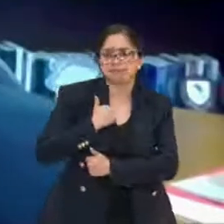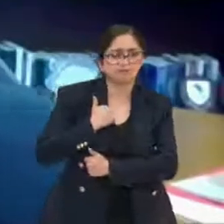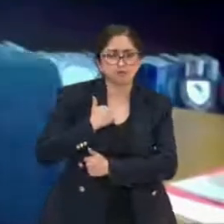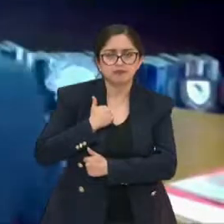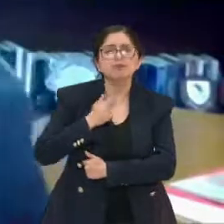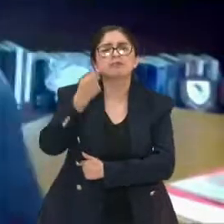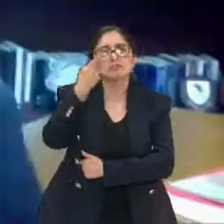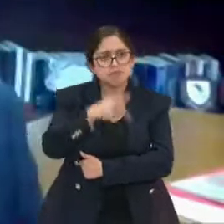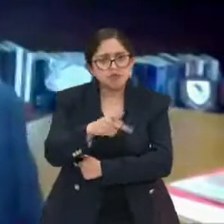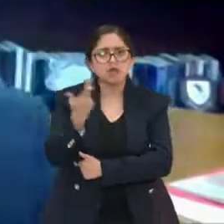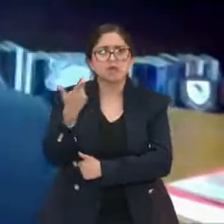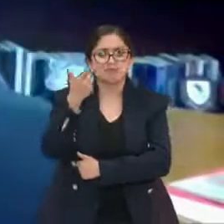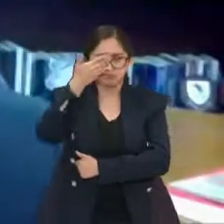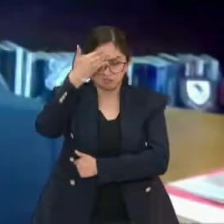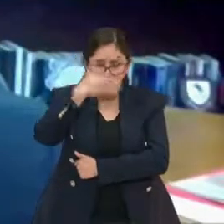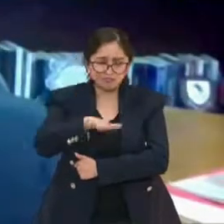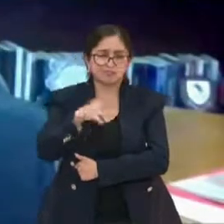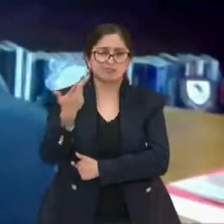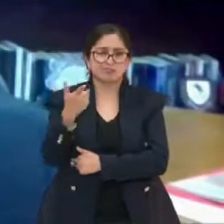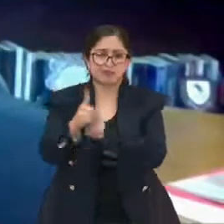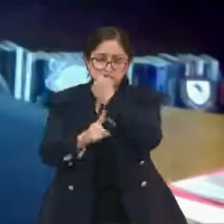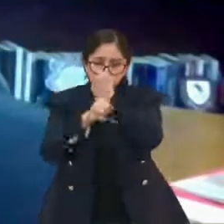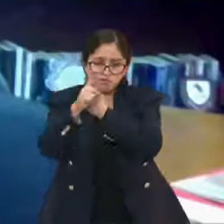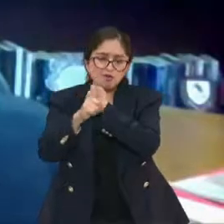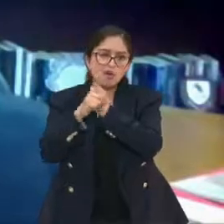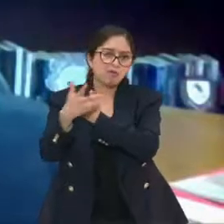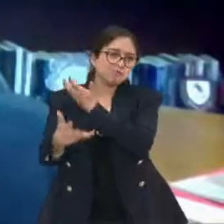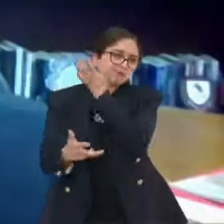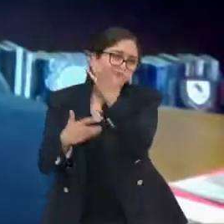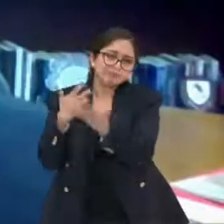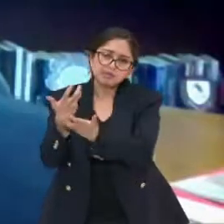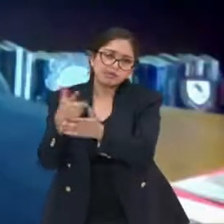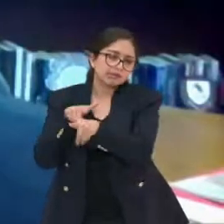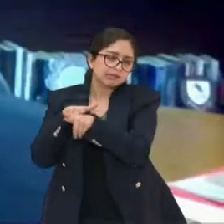of army. And well, of course,